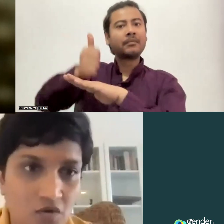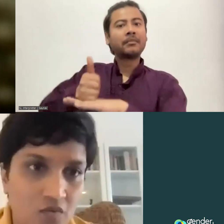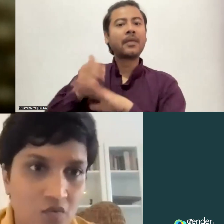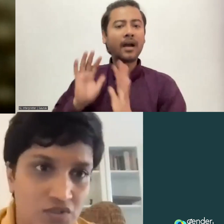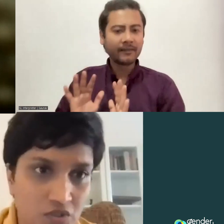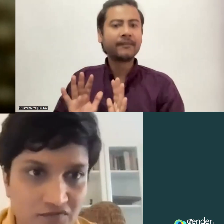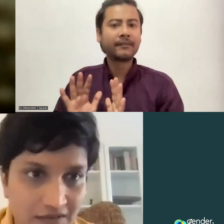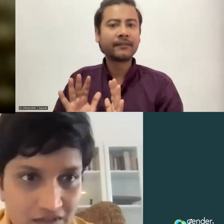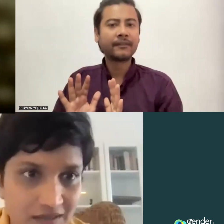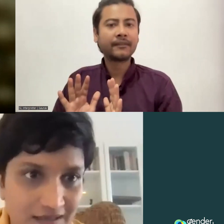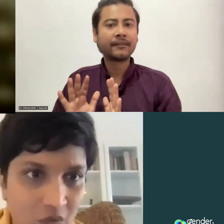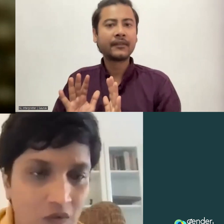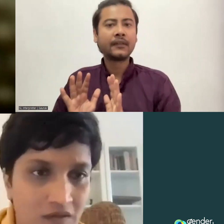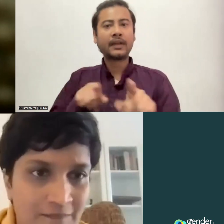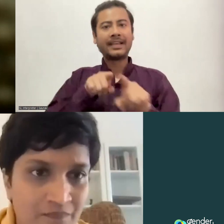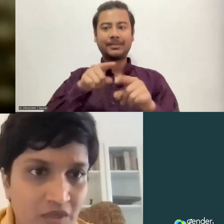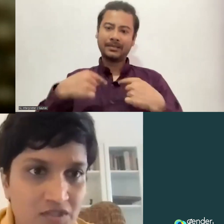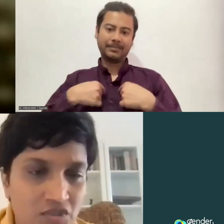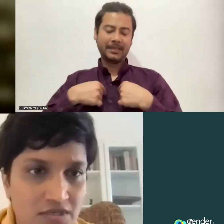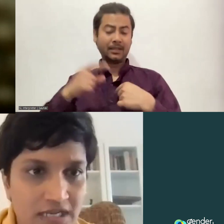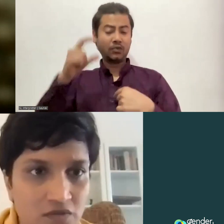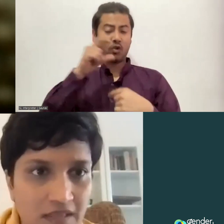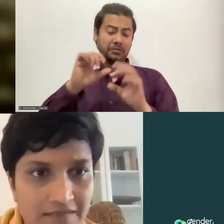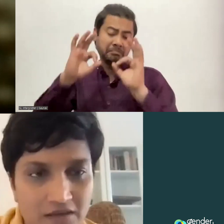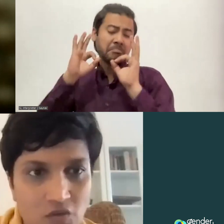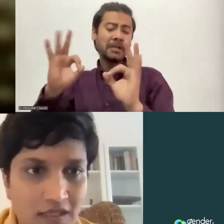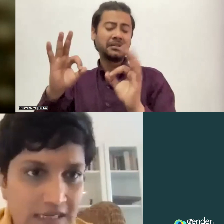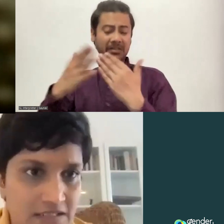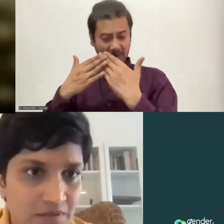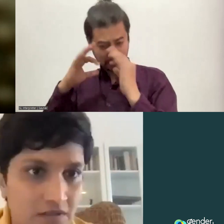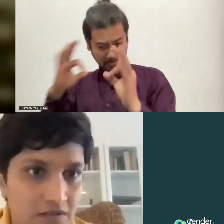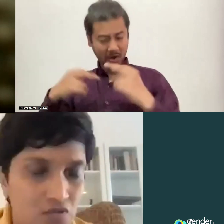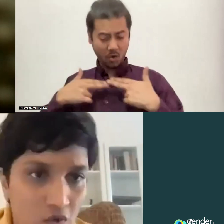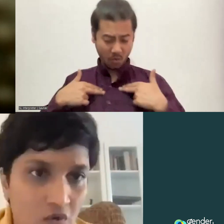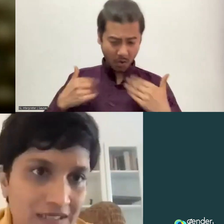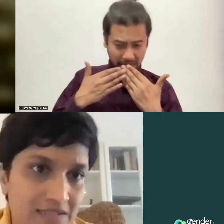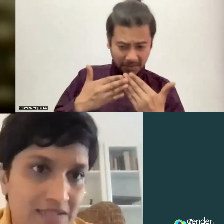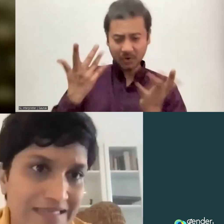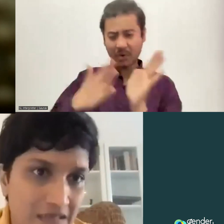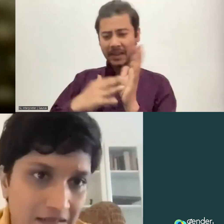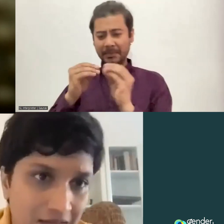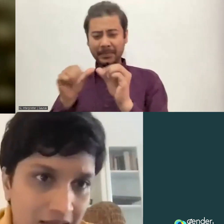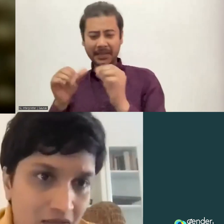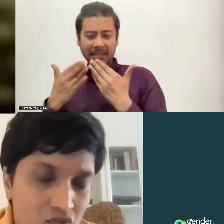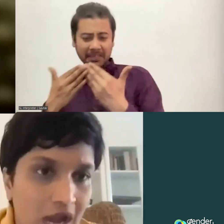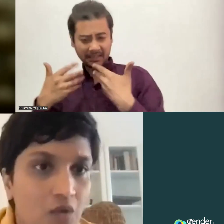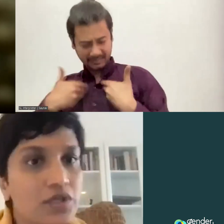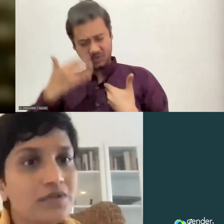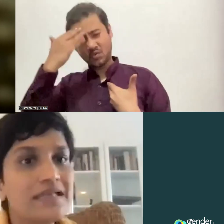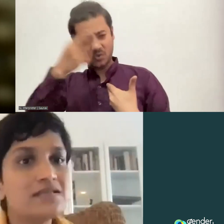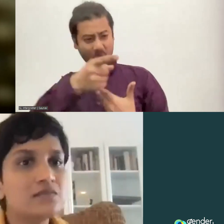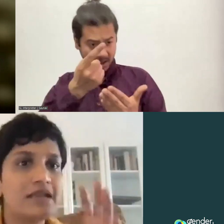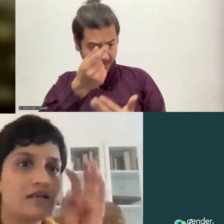I know what's good for everybody. Or because you're trained to think that you are the expert, or what needs to be done. So how